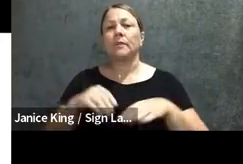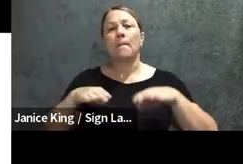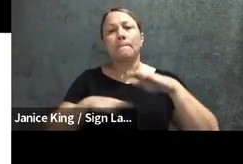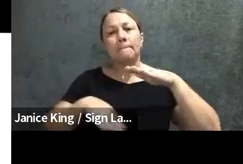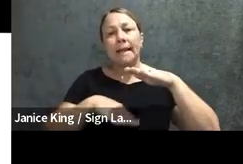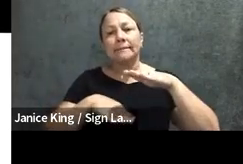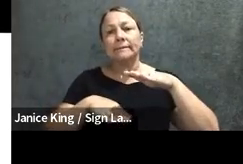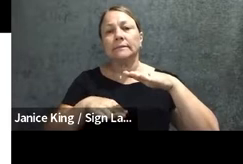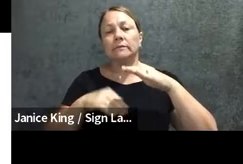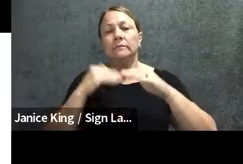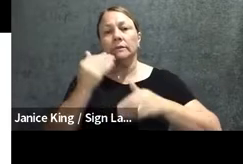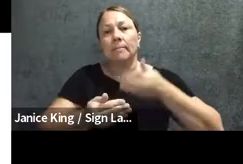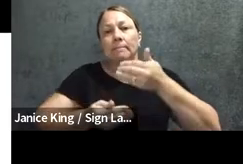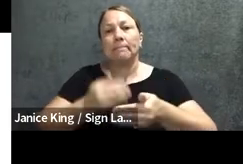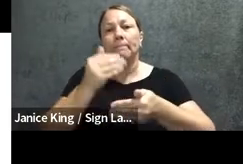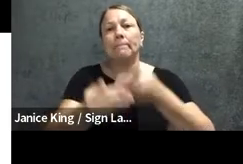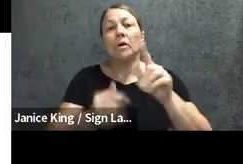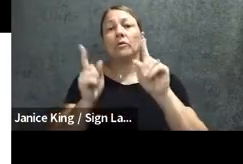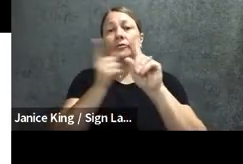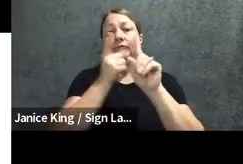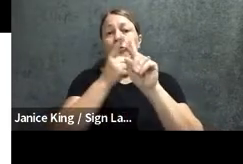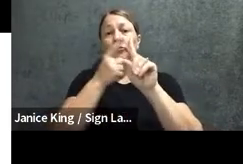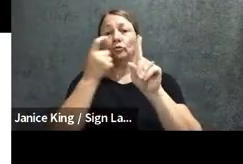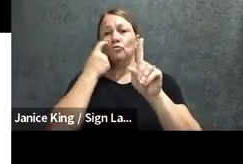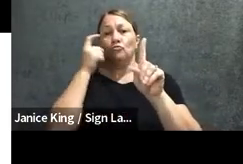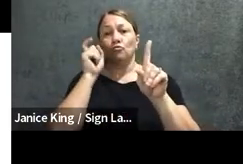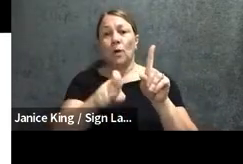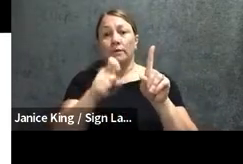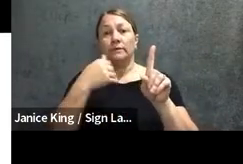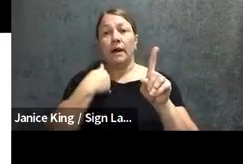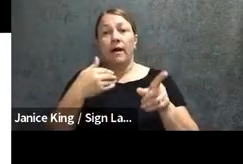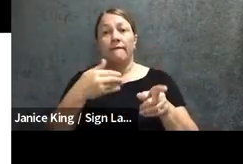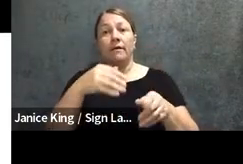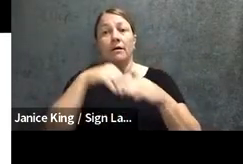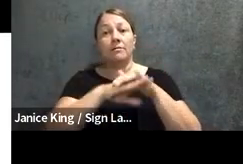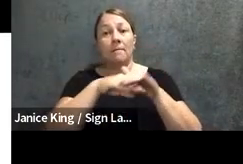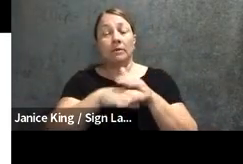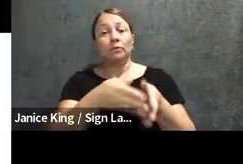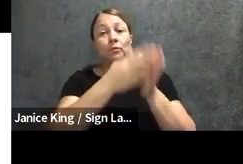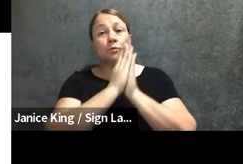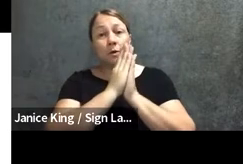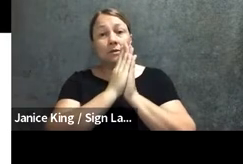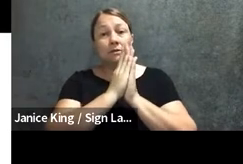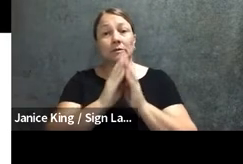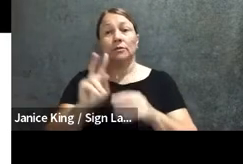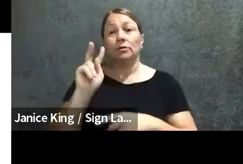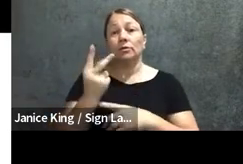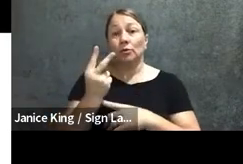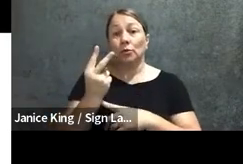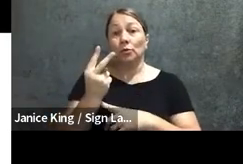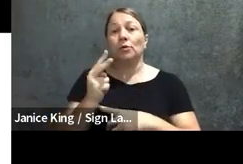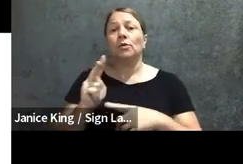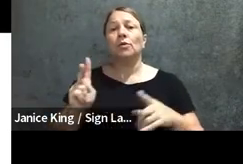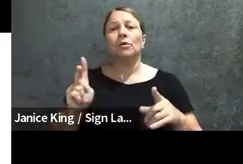basic steps. First, you have to recognize an accommodation request. 2, gather information necessary to determine what